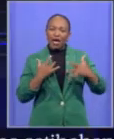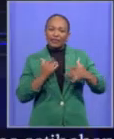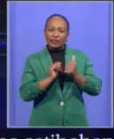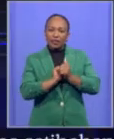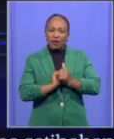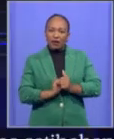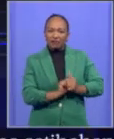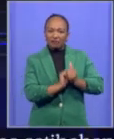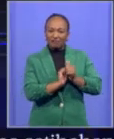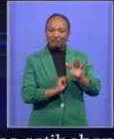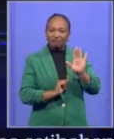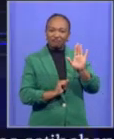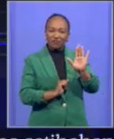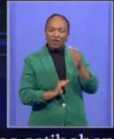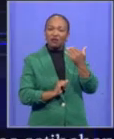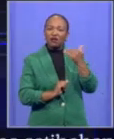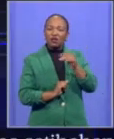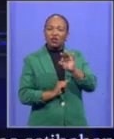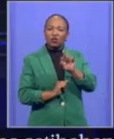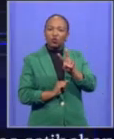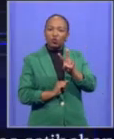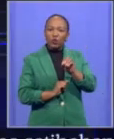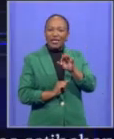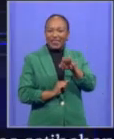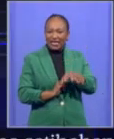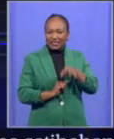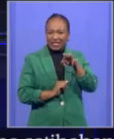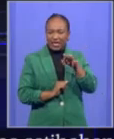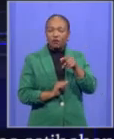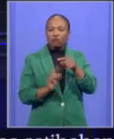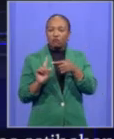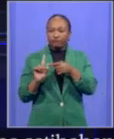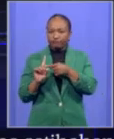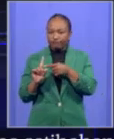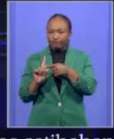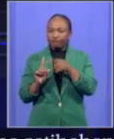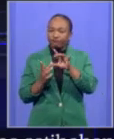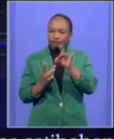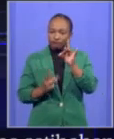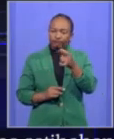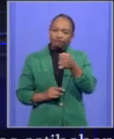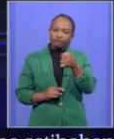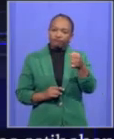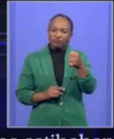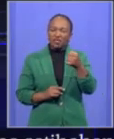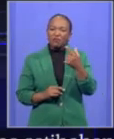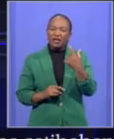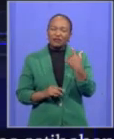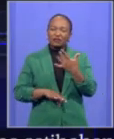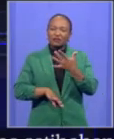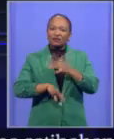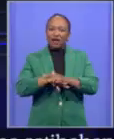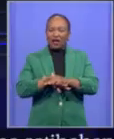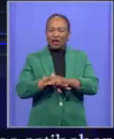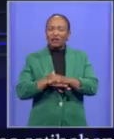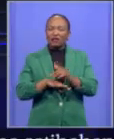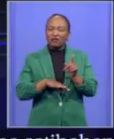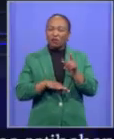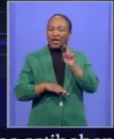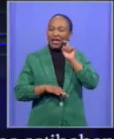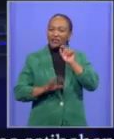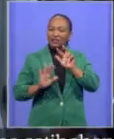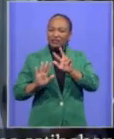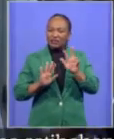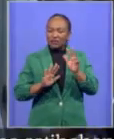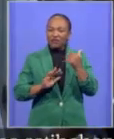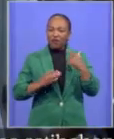sa 2013. O hlokaetse o senka jeno a le dilemo tse 88 ka morao tshwarwa ke bohloko ba matshwafo ka nako e telele.